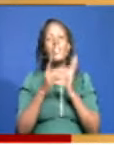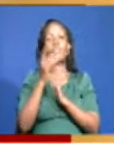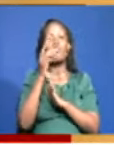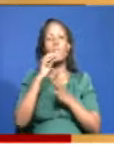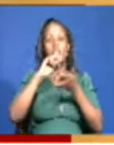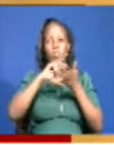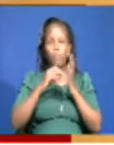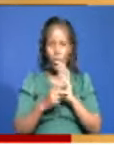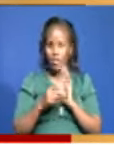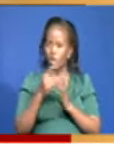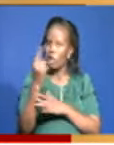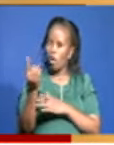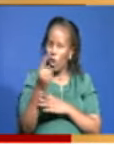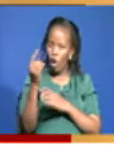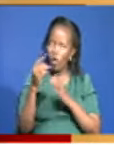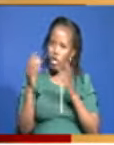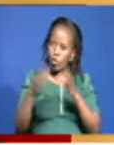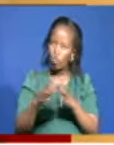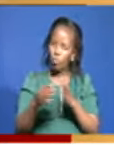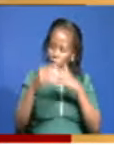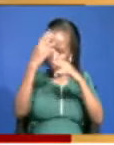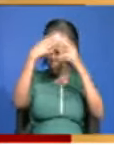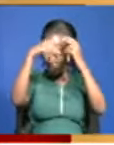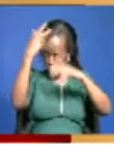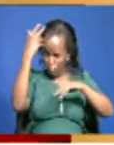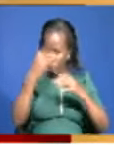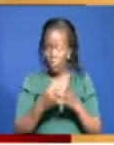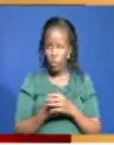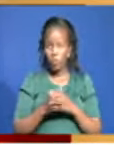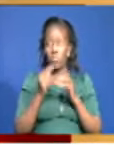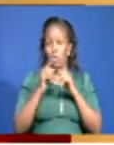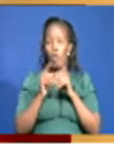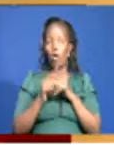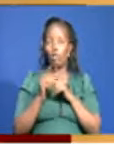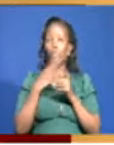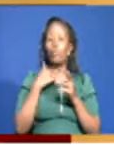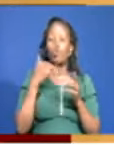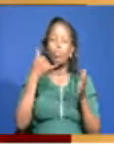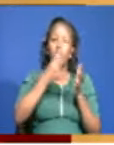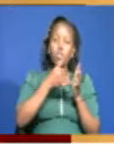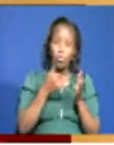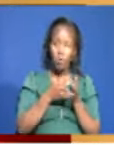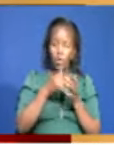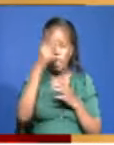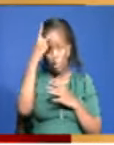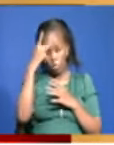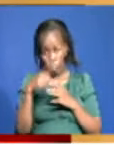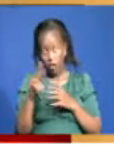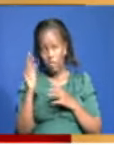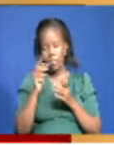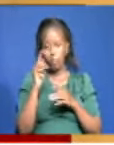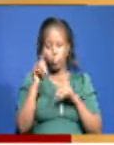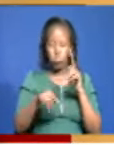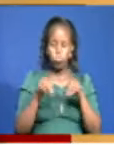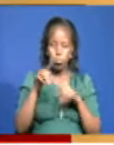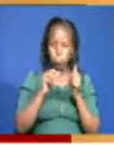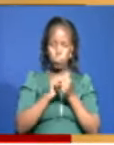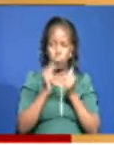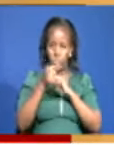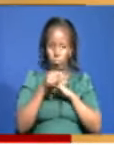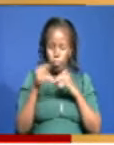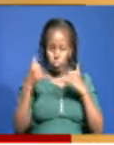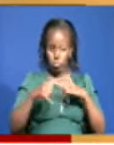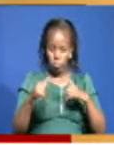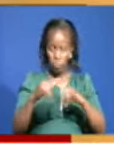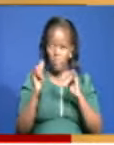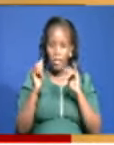by engineering professionals. The engineers also want to be involved in policy formulation and execution, especially in the public